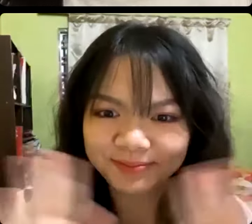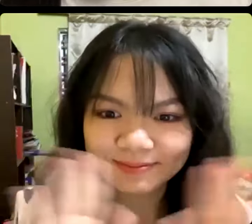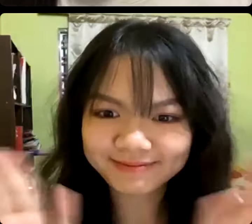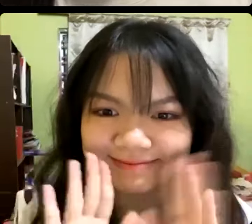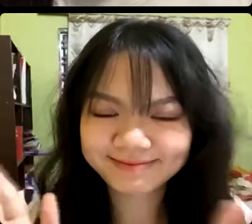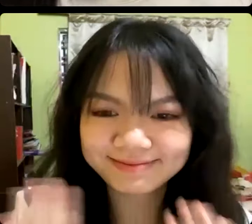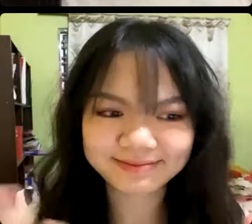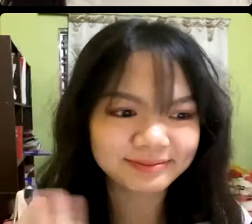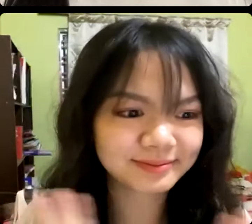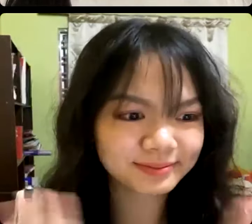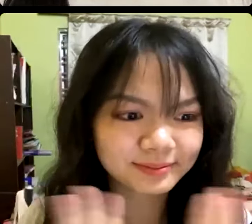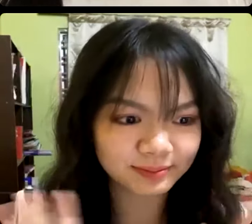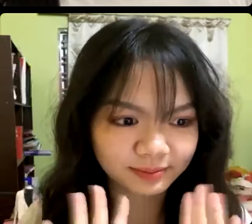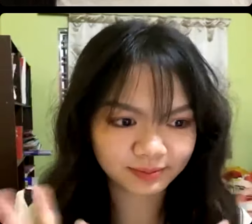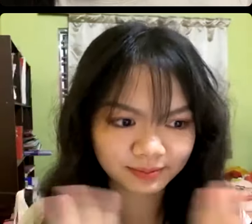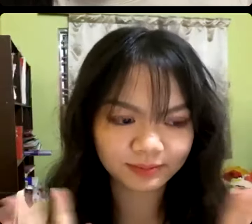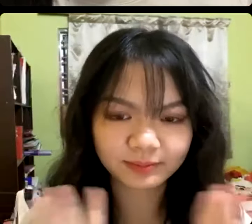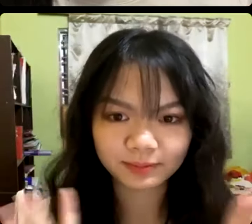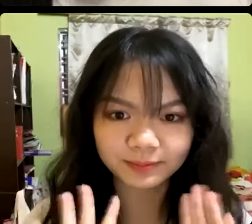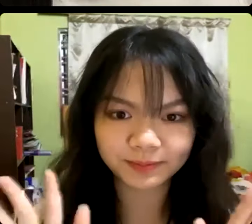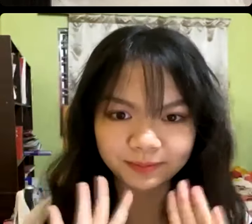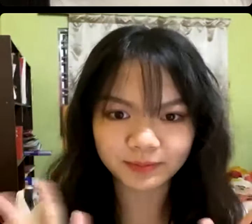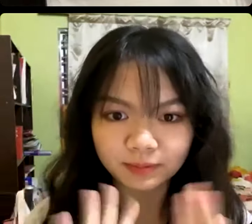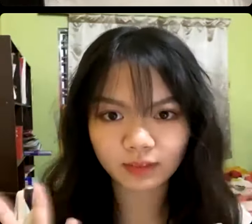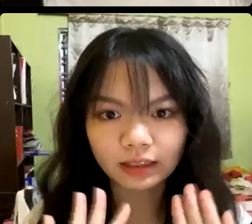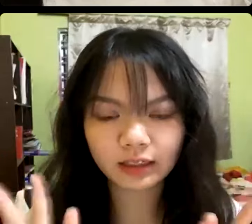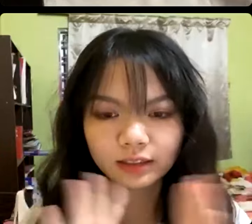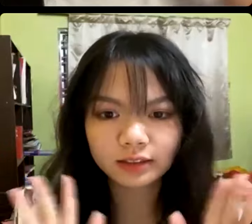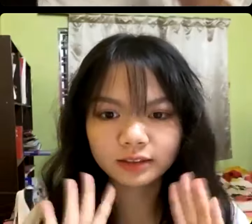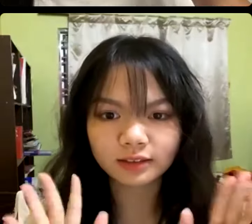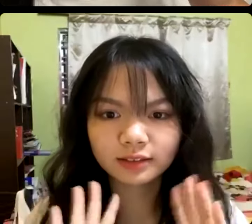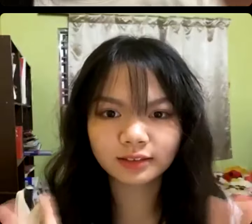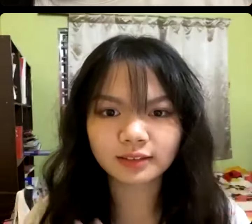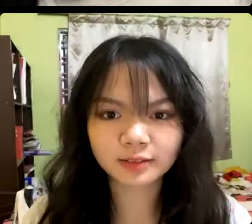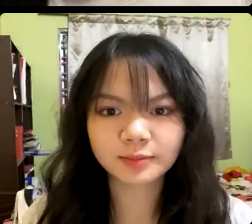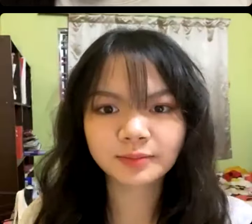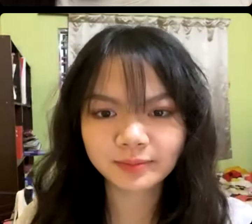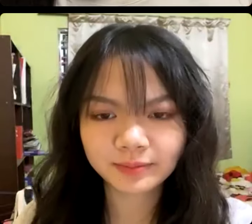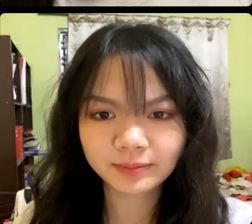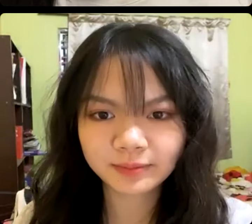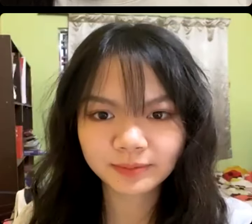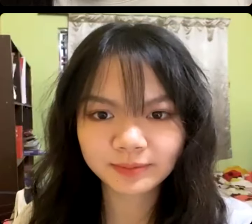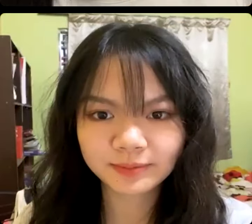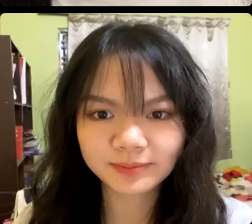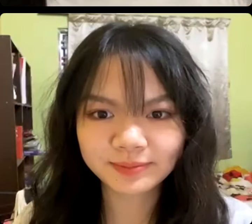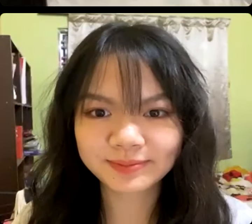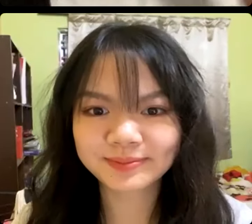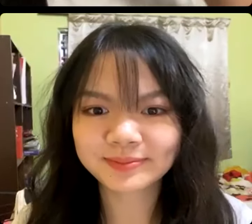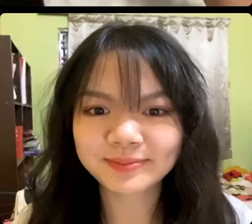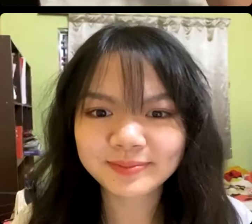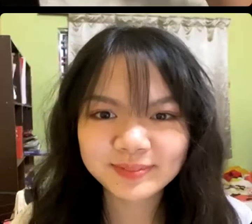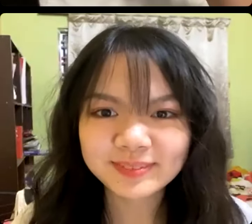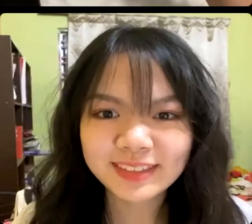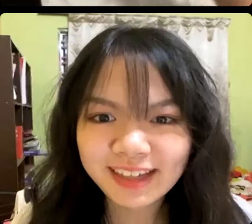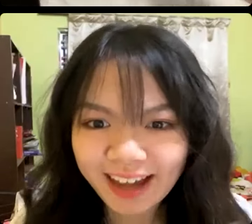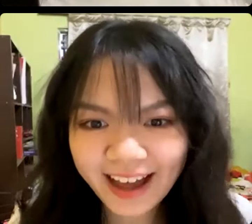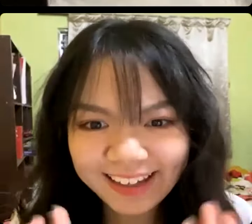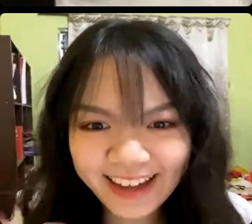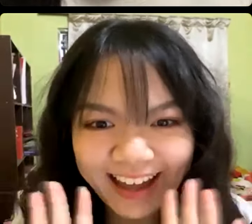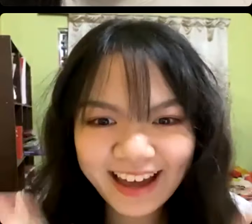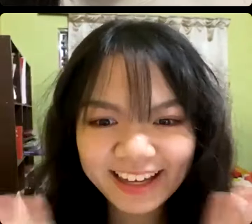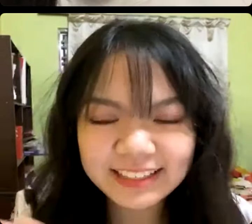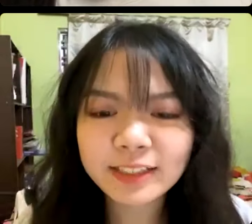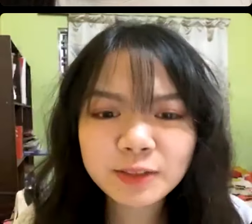for tuning in and joining us here today. And guess what? We have Felicia here joining us as well. Hello Felicia.